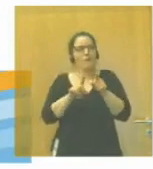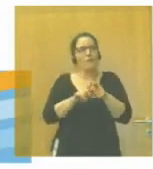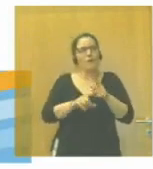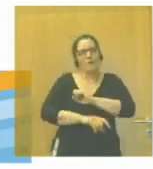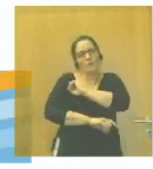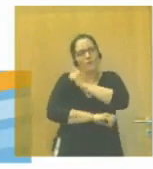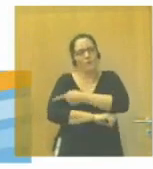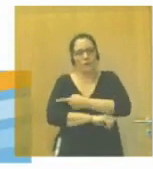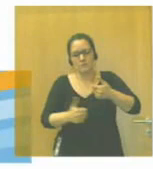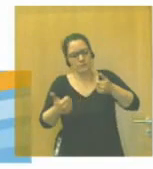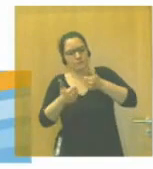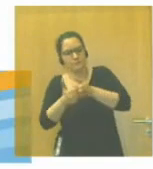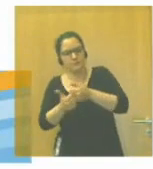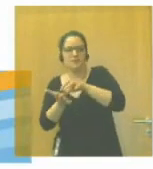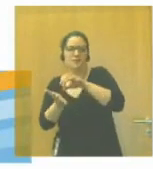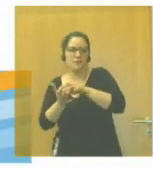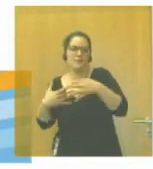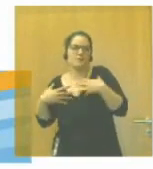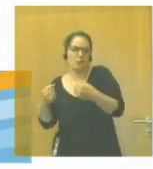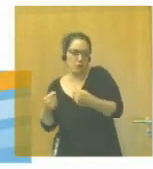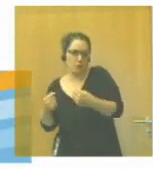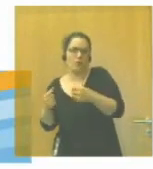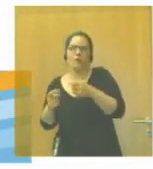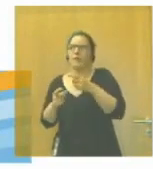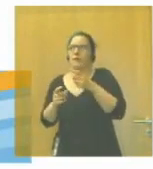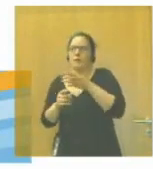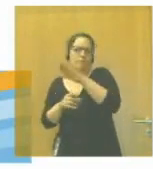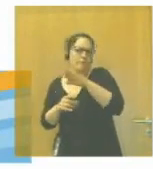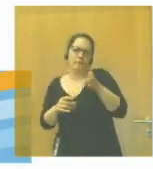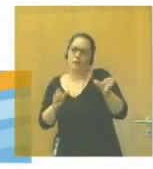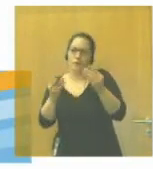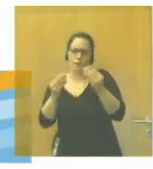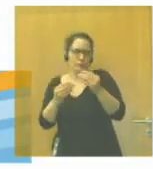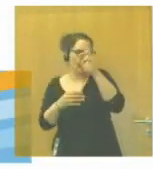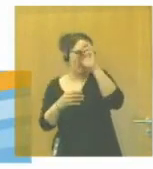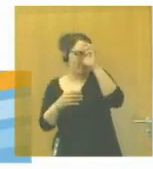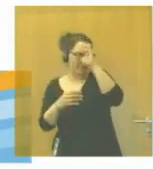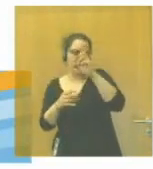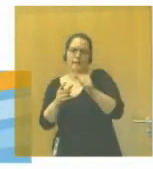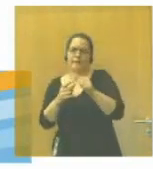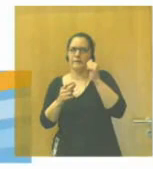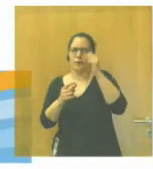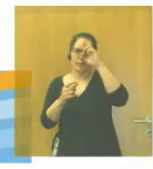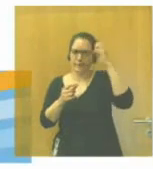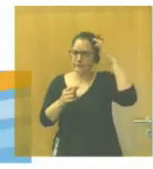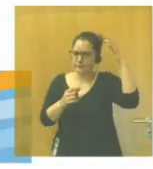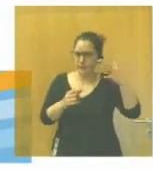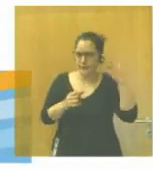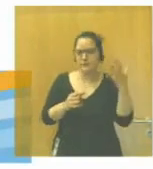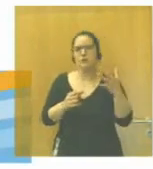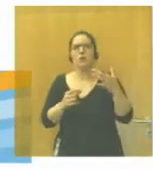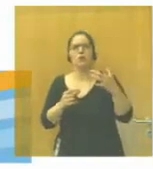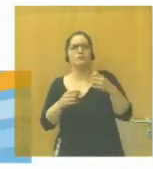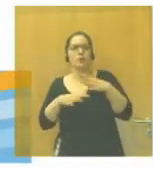psychiatric inpatient, emergency departments, outpatient mental health, even a school-based health clinic. We've seen it used